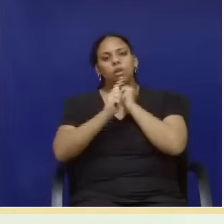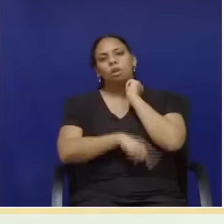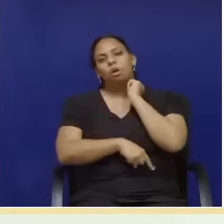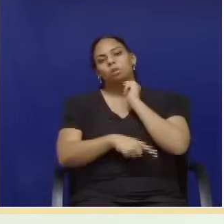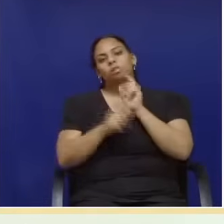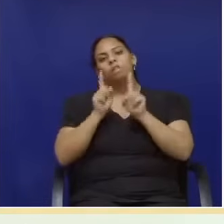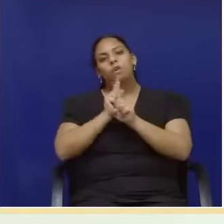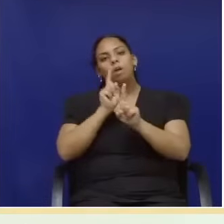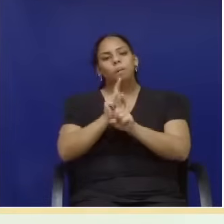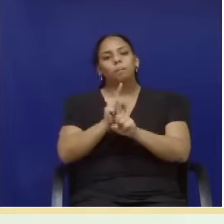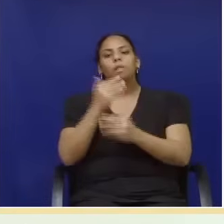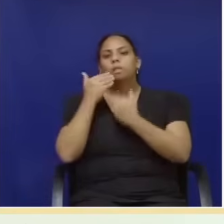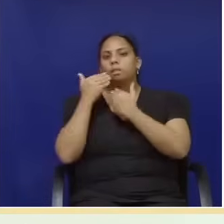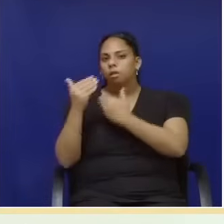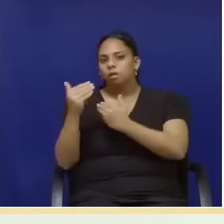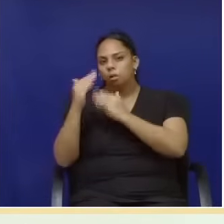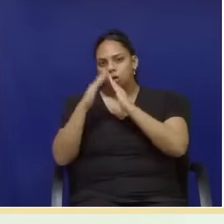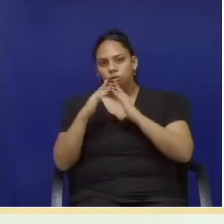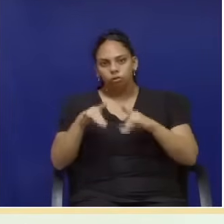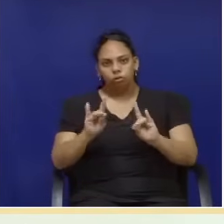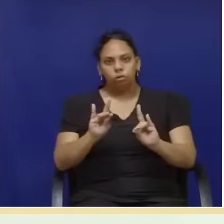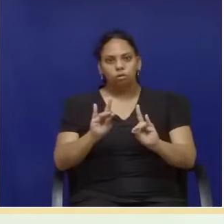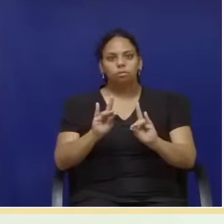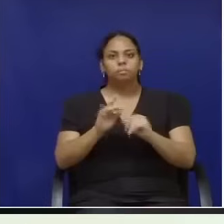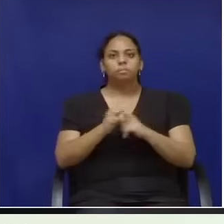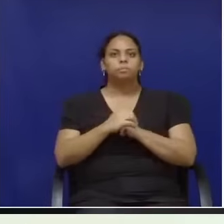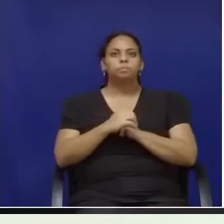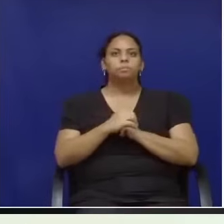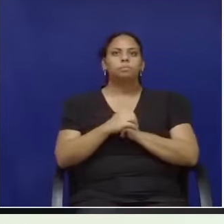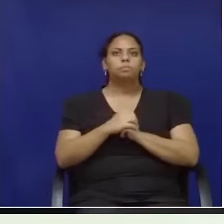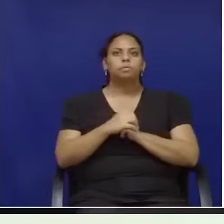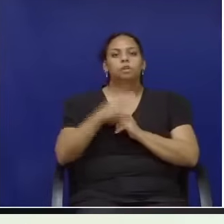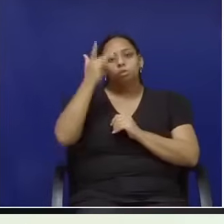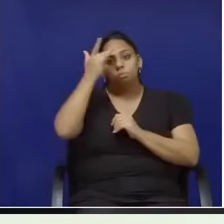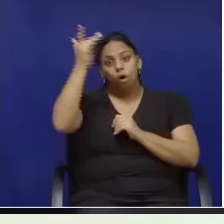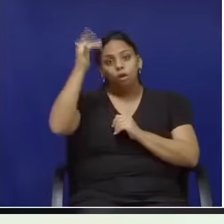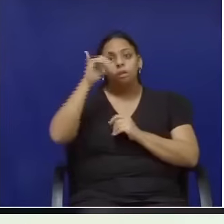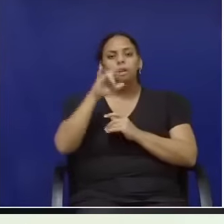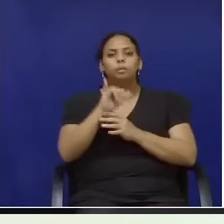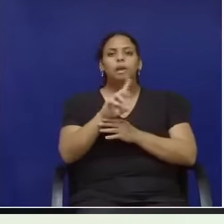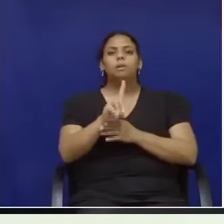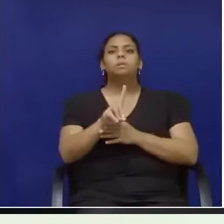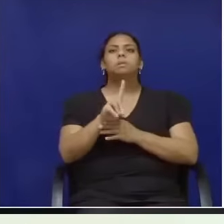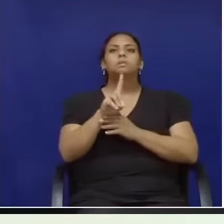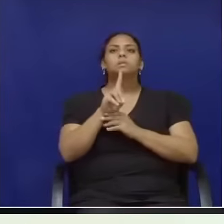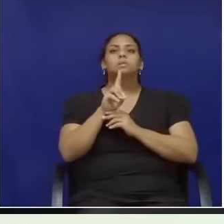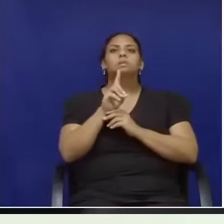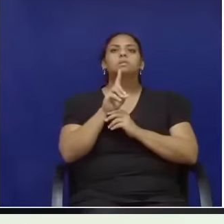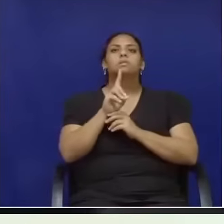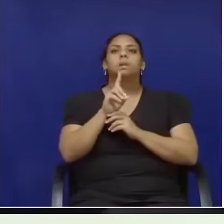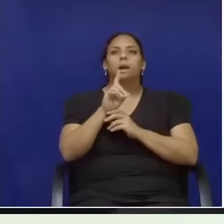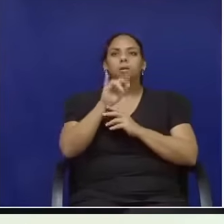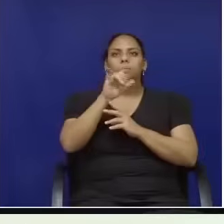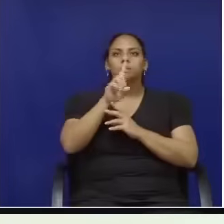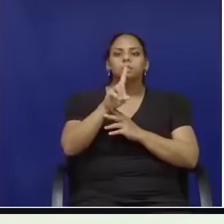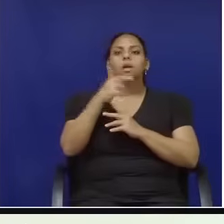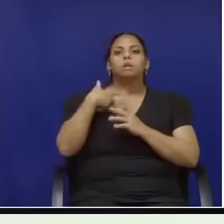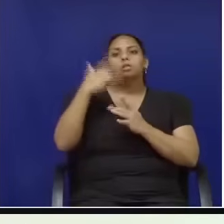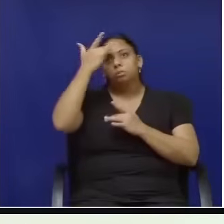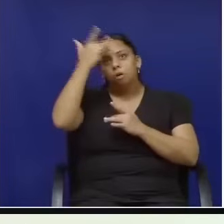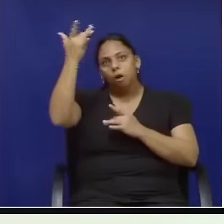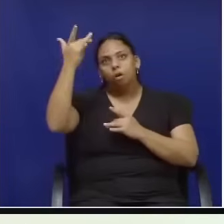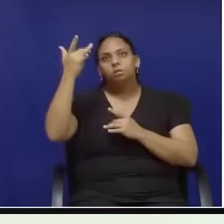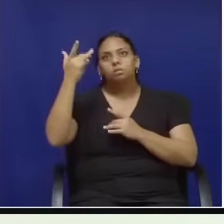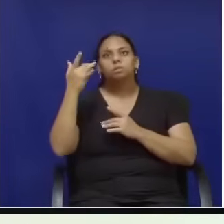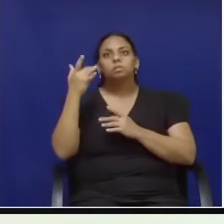Chair. Minister, currently smart ID and passport applications can be made at bank branches. But this